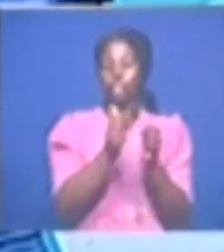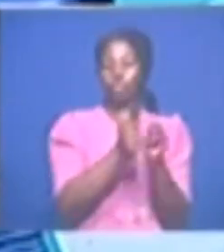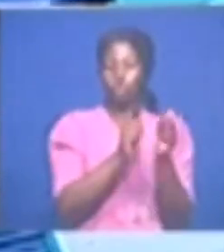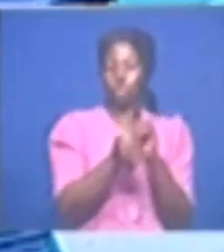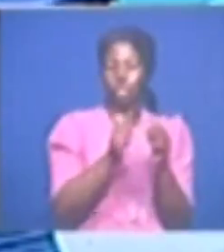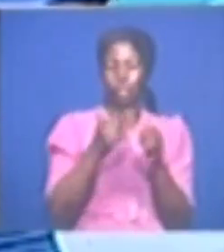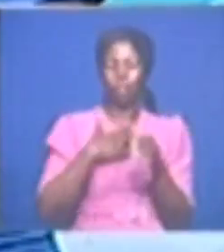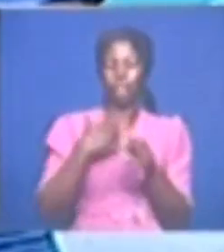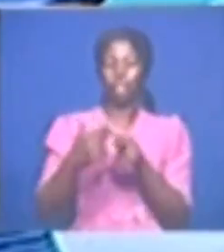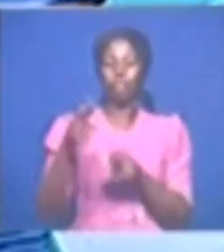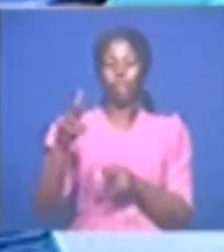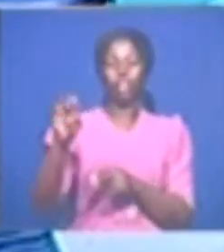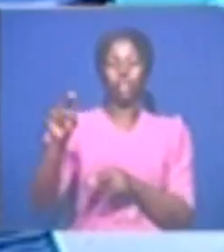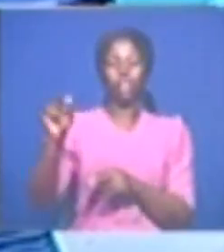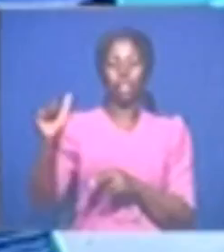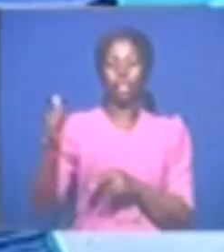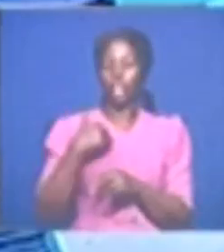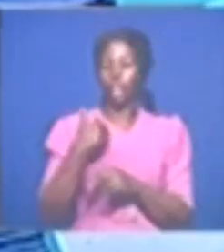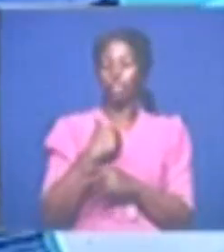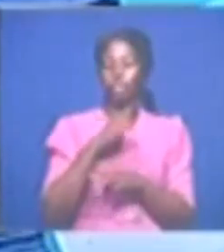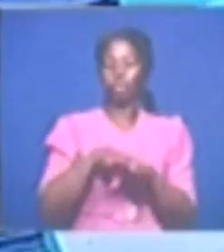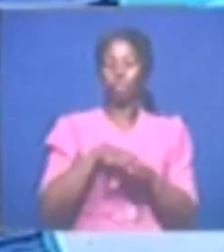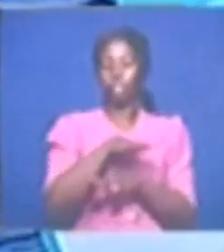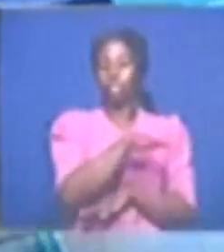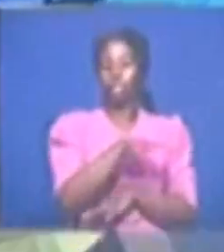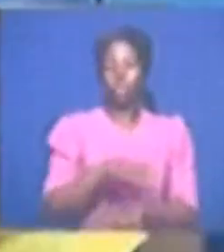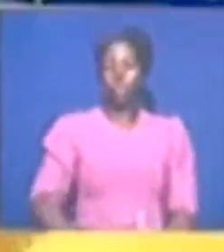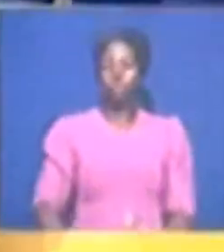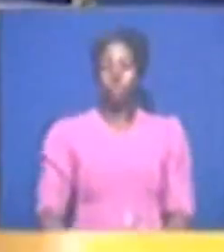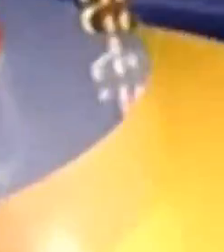have yourself a pleasant evening.